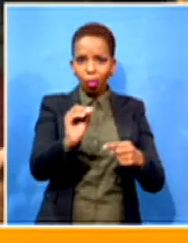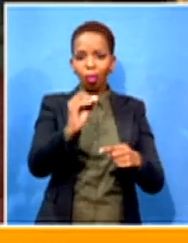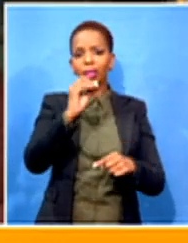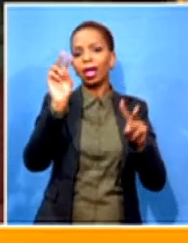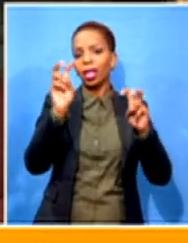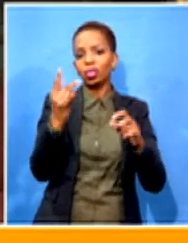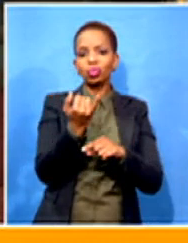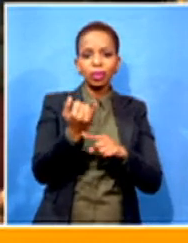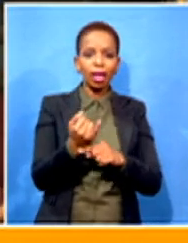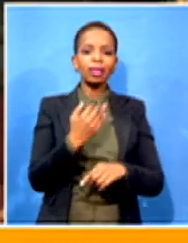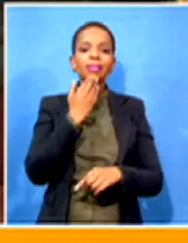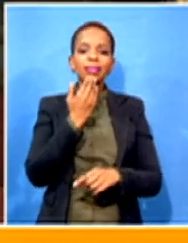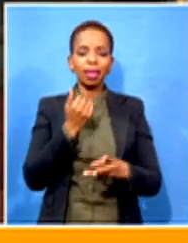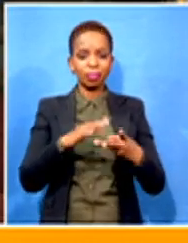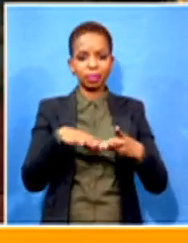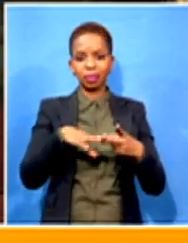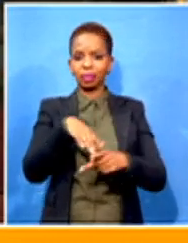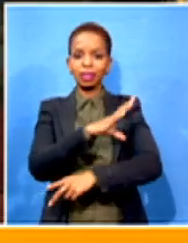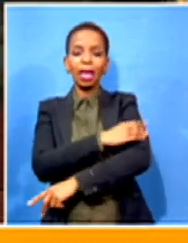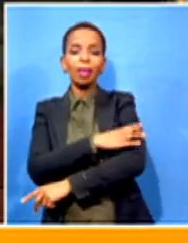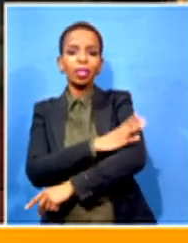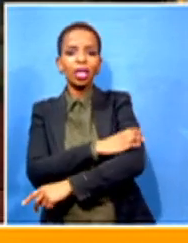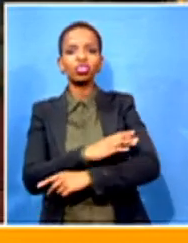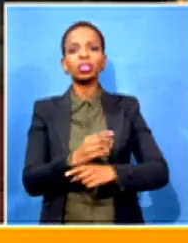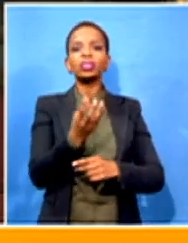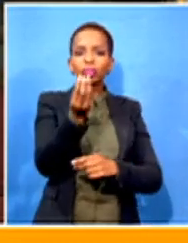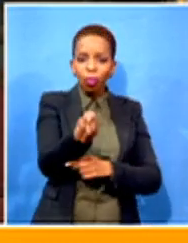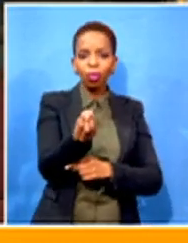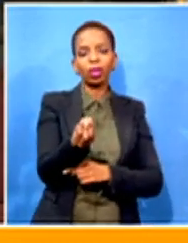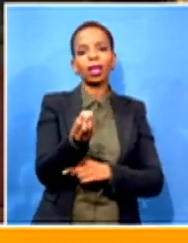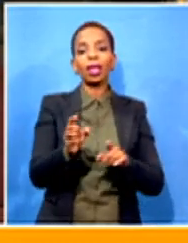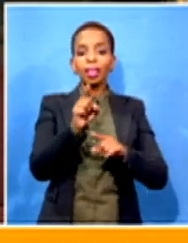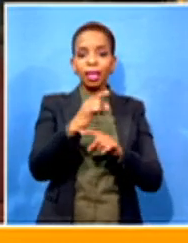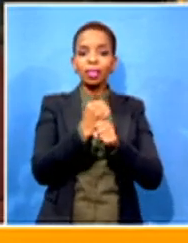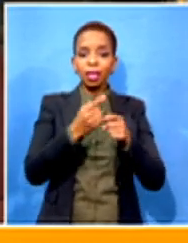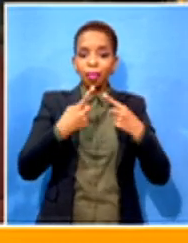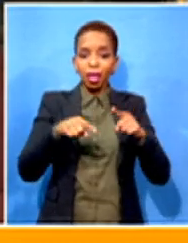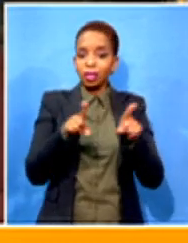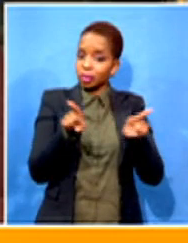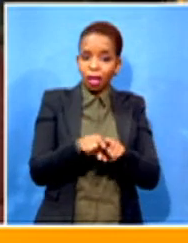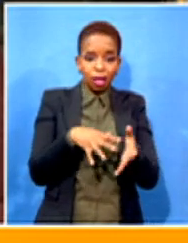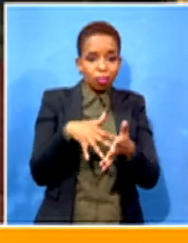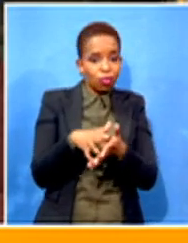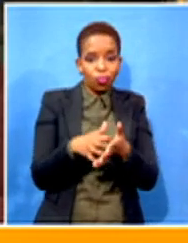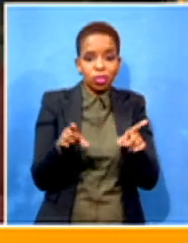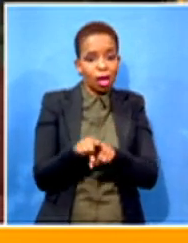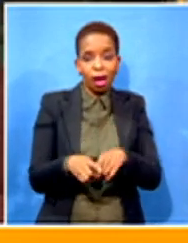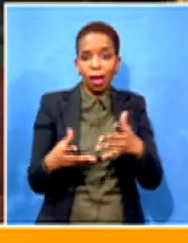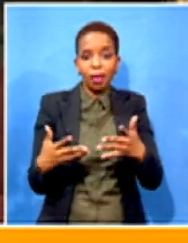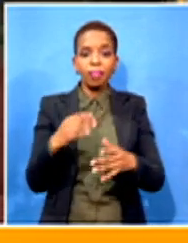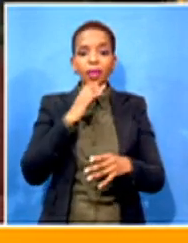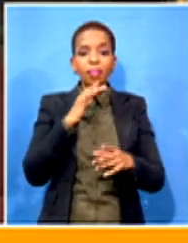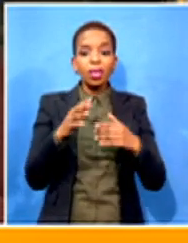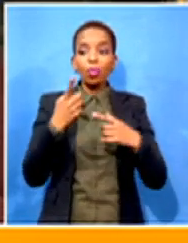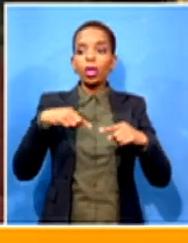hypertension, like diabetes, and that makes us, susceptible as well. Absolutely. So we shouldn't take anything for